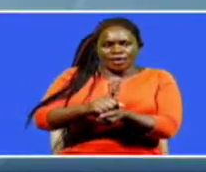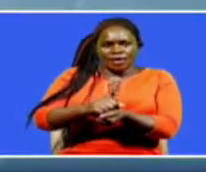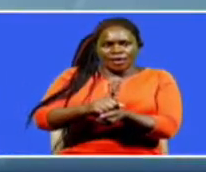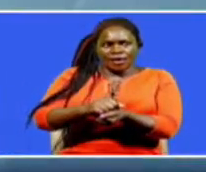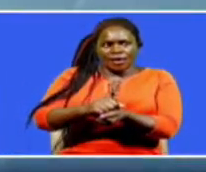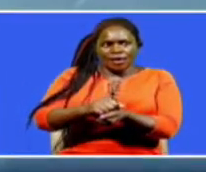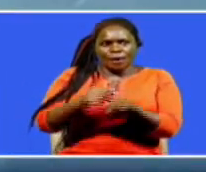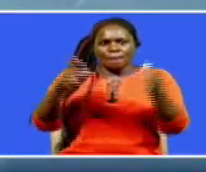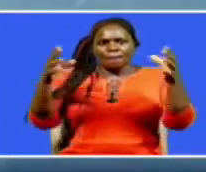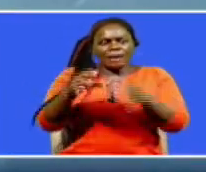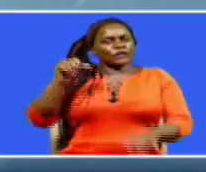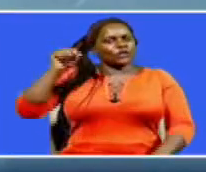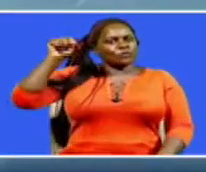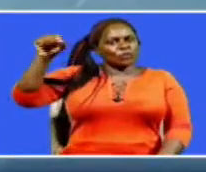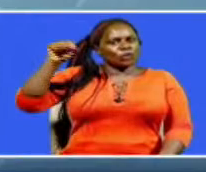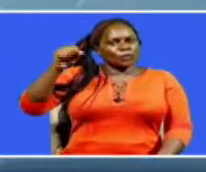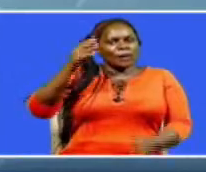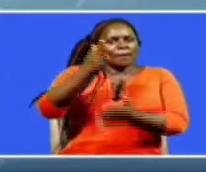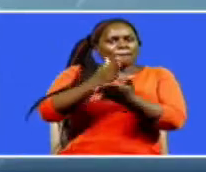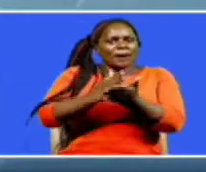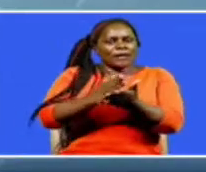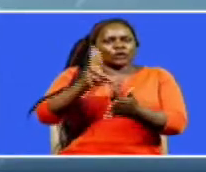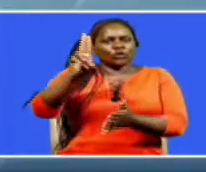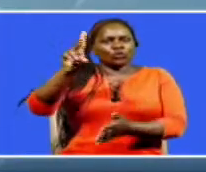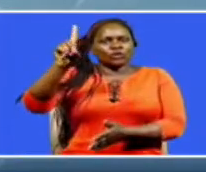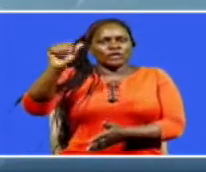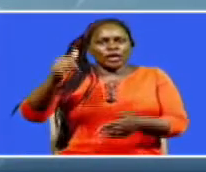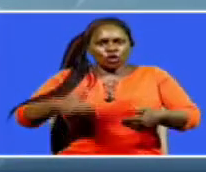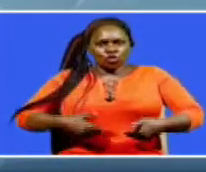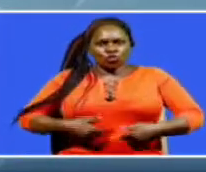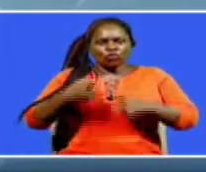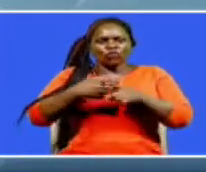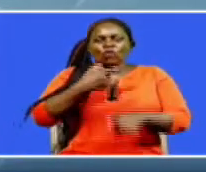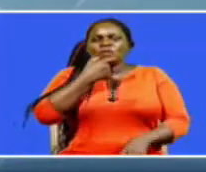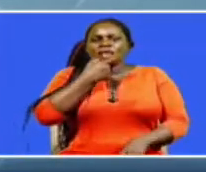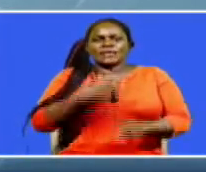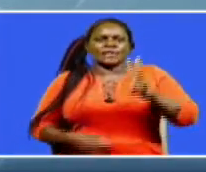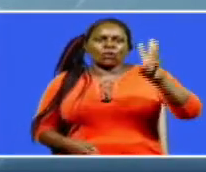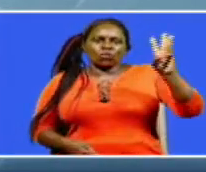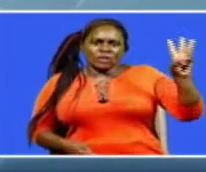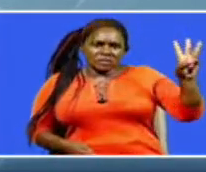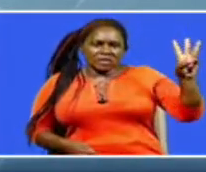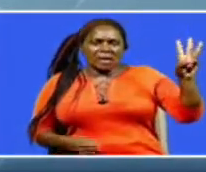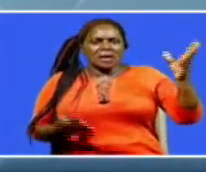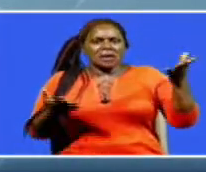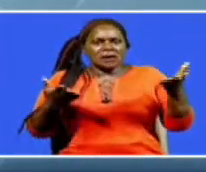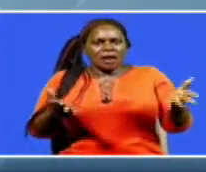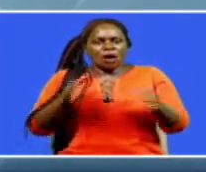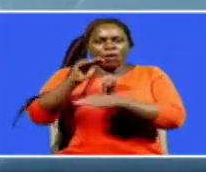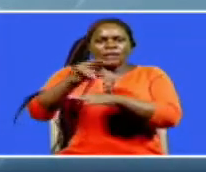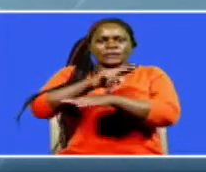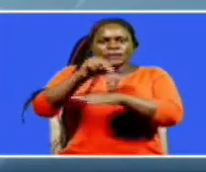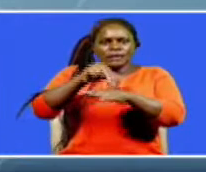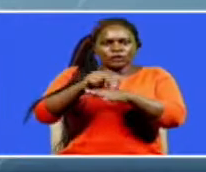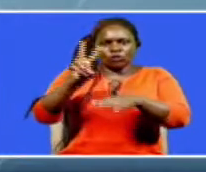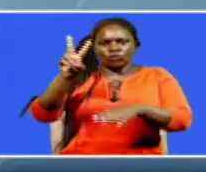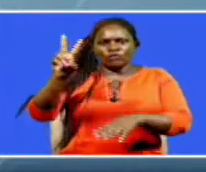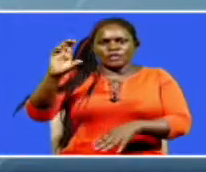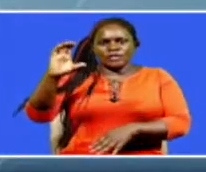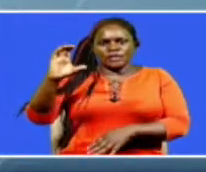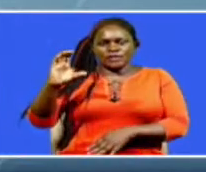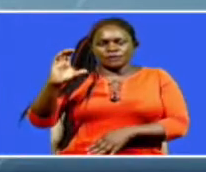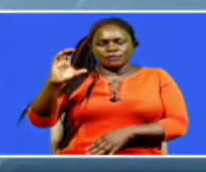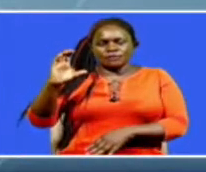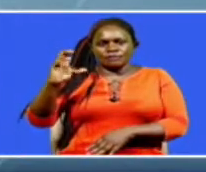Well, to party politics now, where a section of UDA youth from Nyanza and Western regions have called on the national vice chairperson